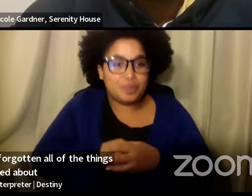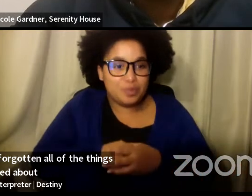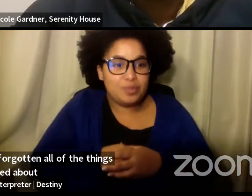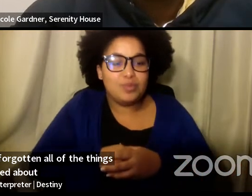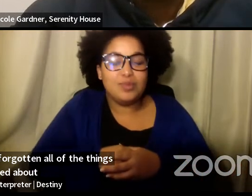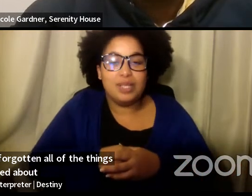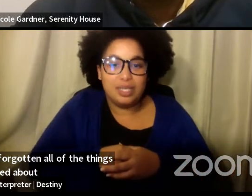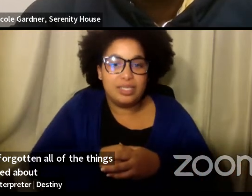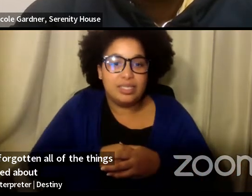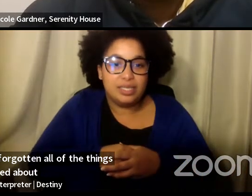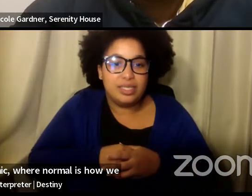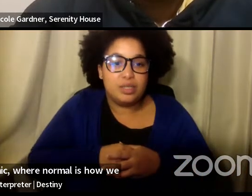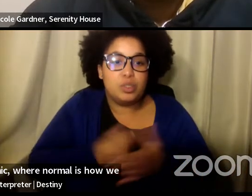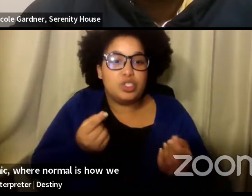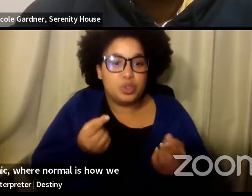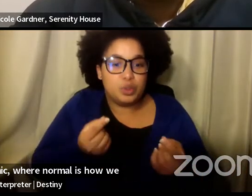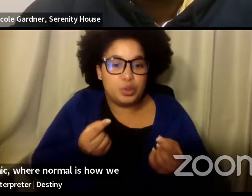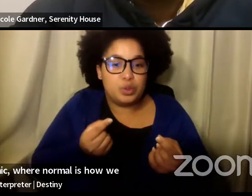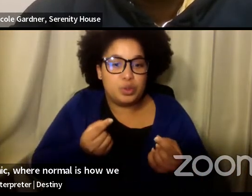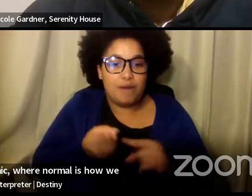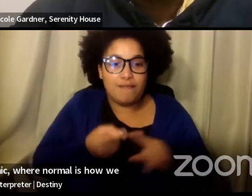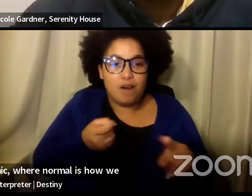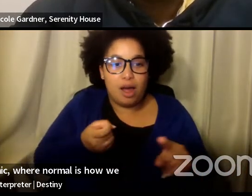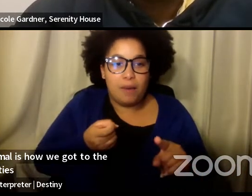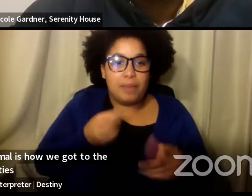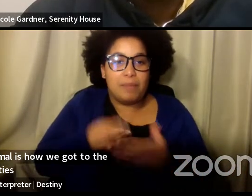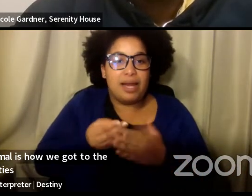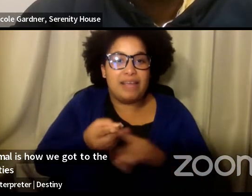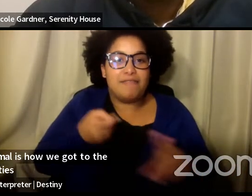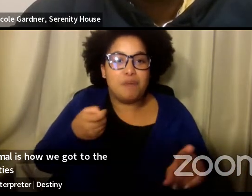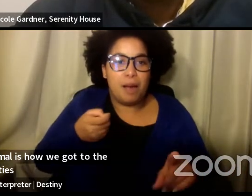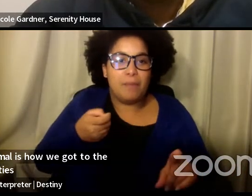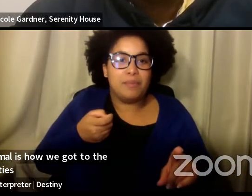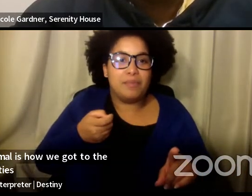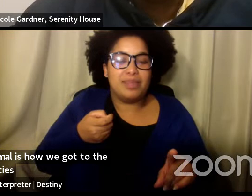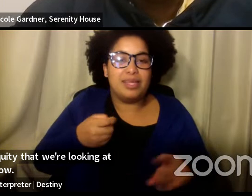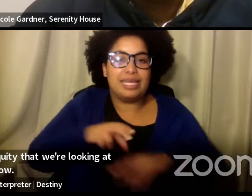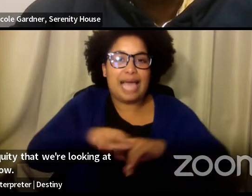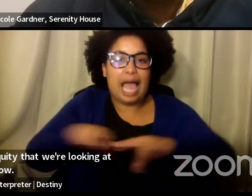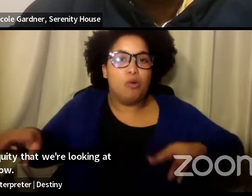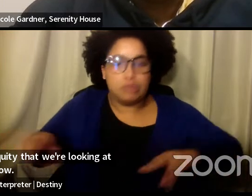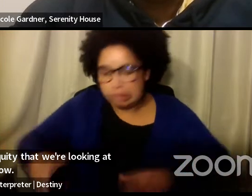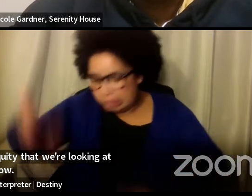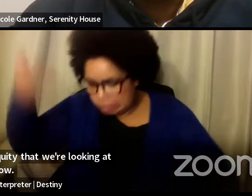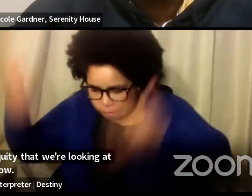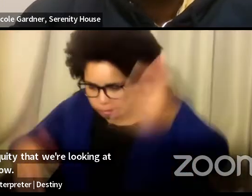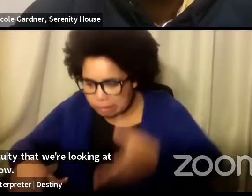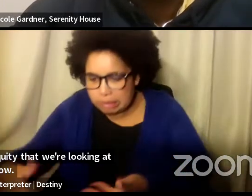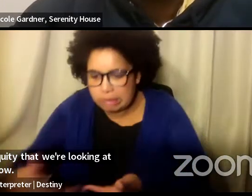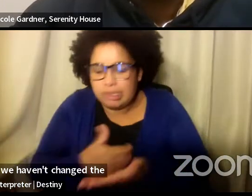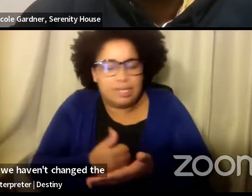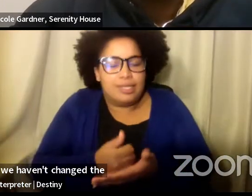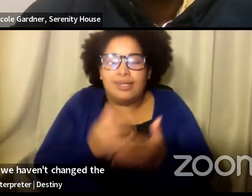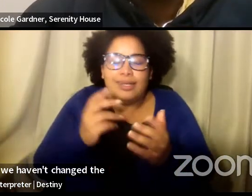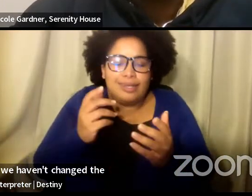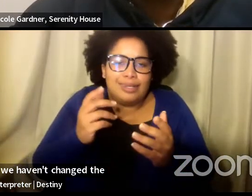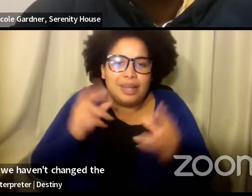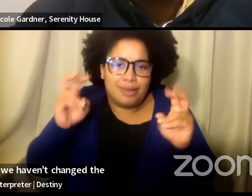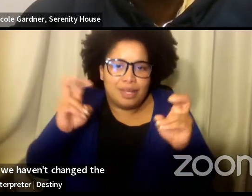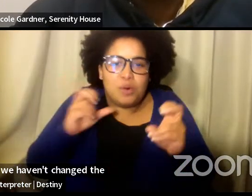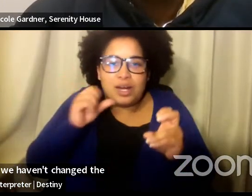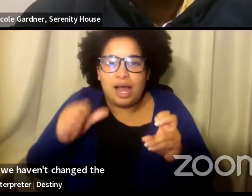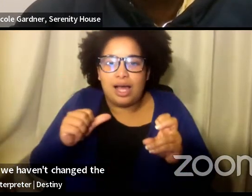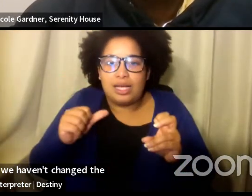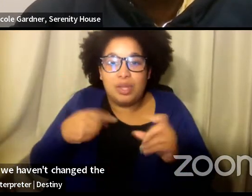it by taking the coins from the couch cushions. But when they do, we're not going to advance UCSF